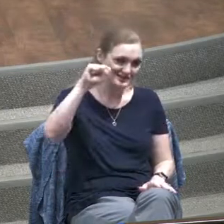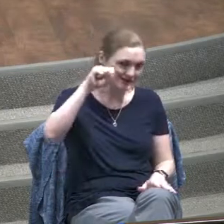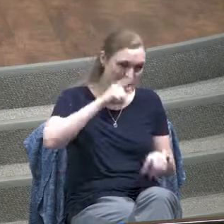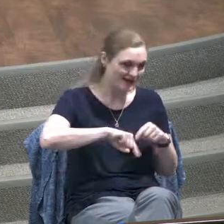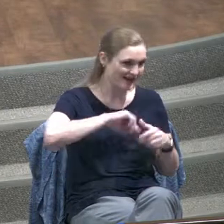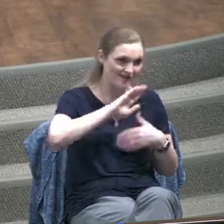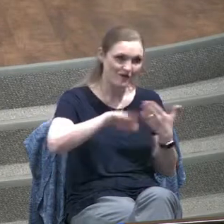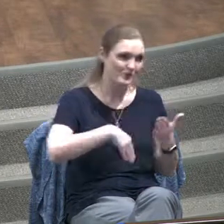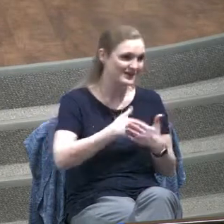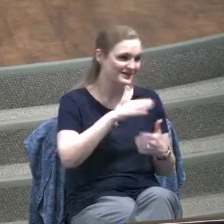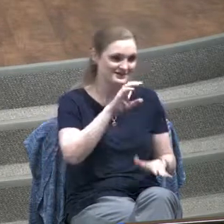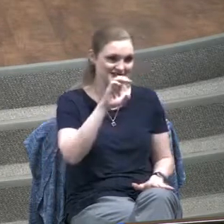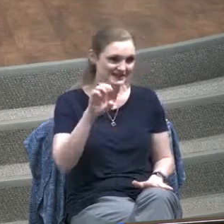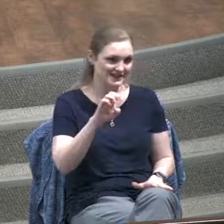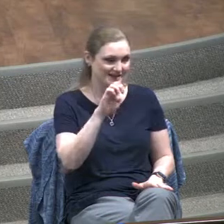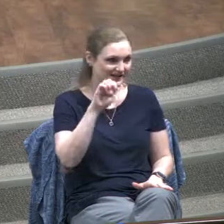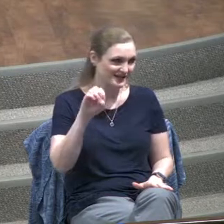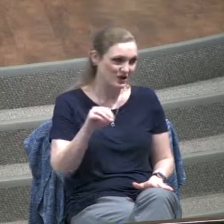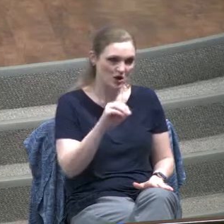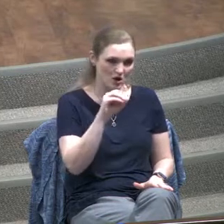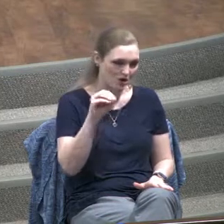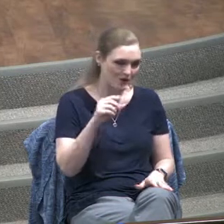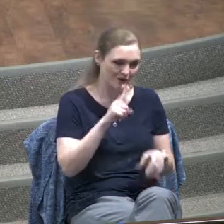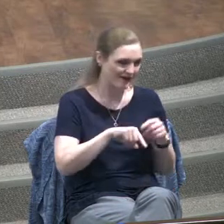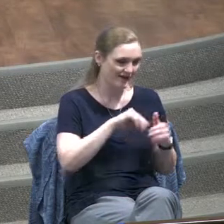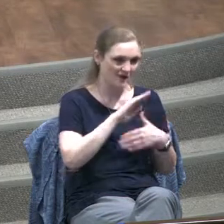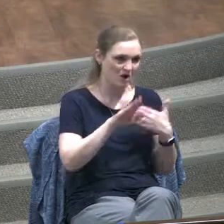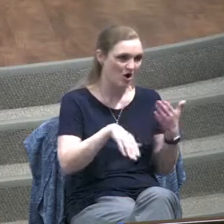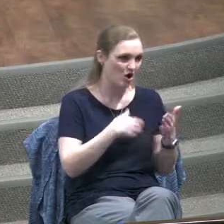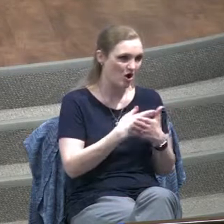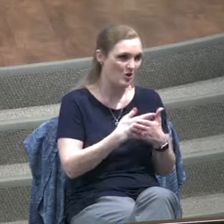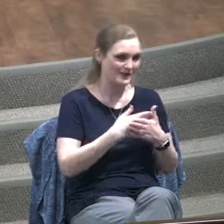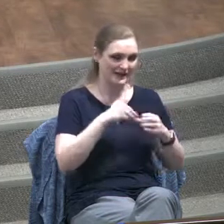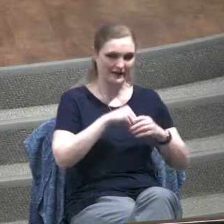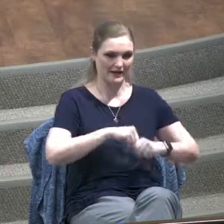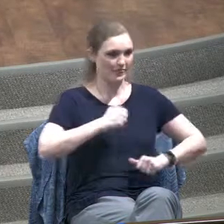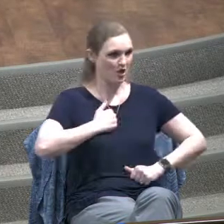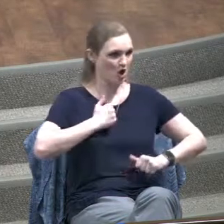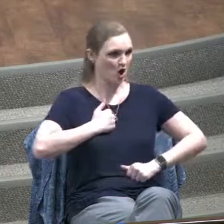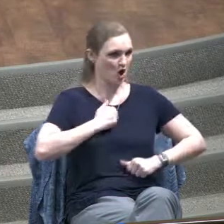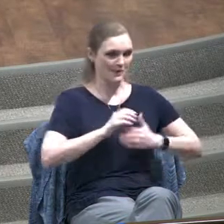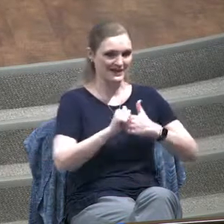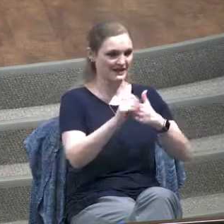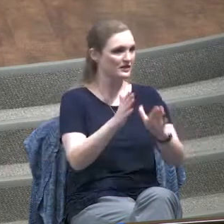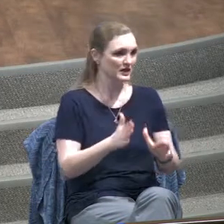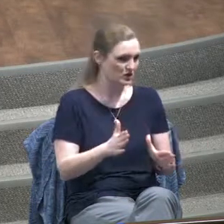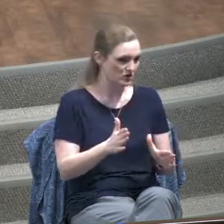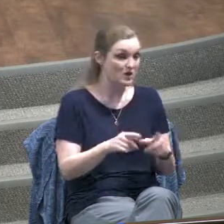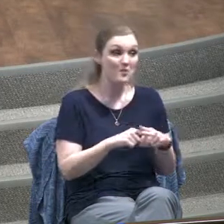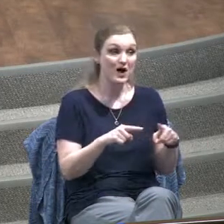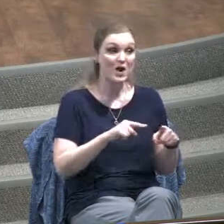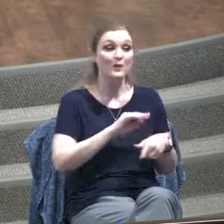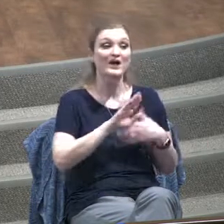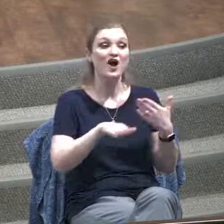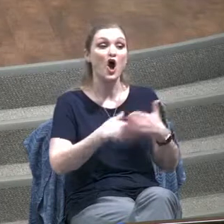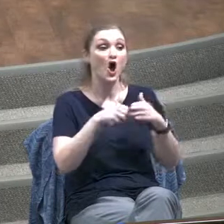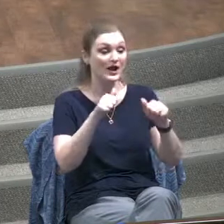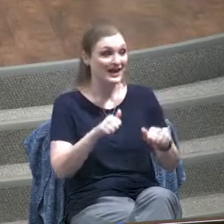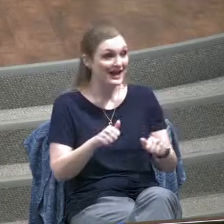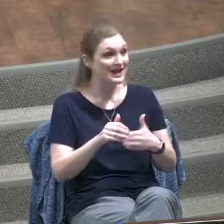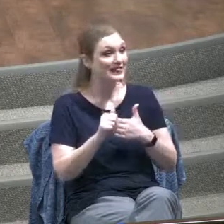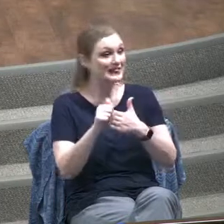be CEOs. We all can't be generals of the army. But all of us can be a